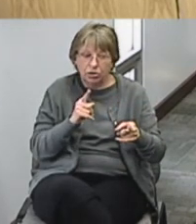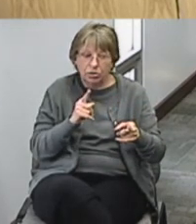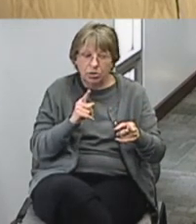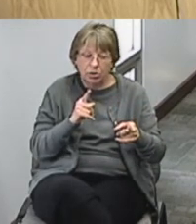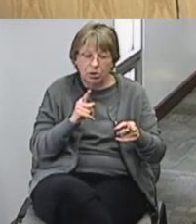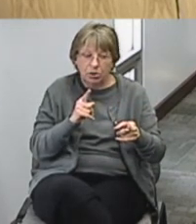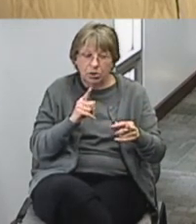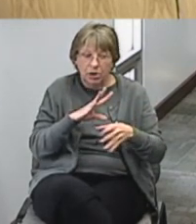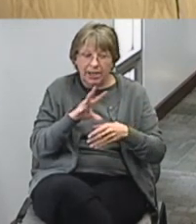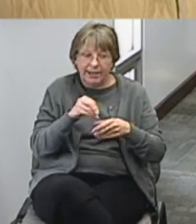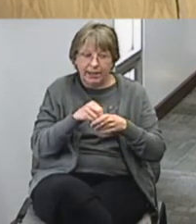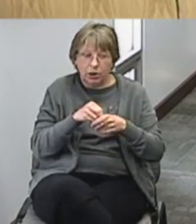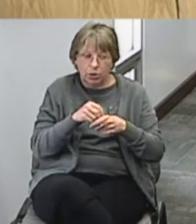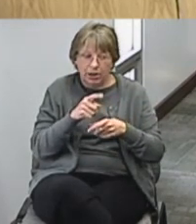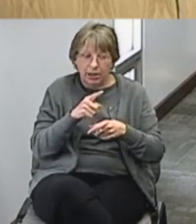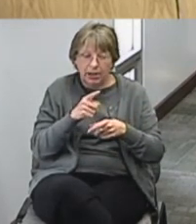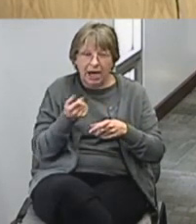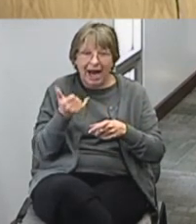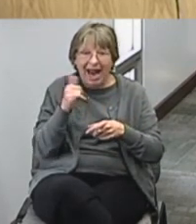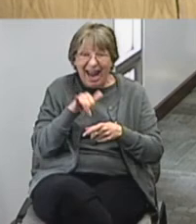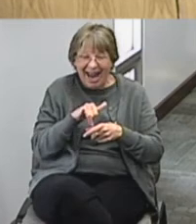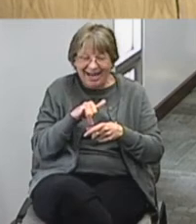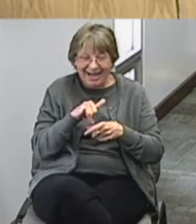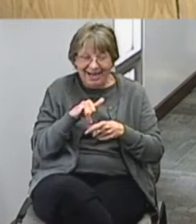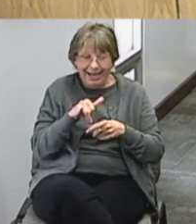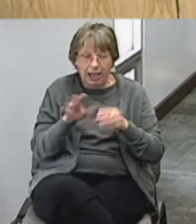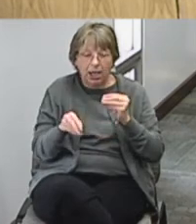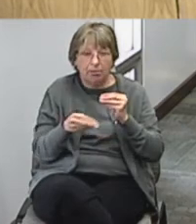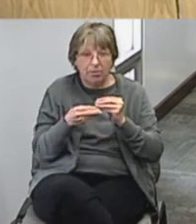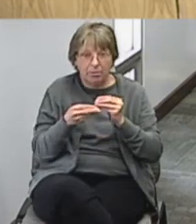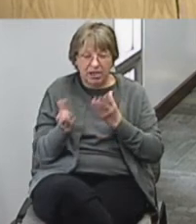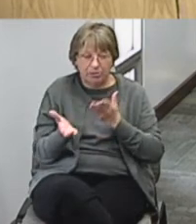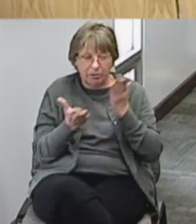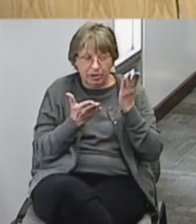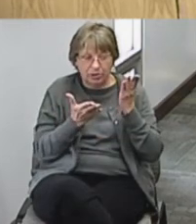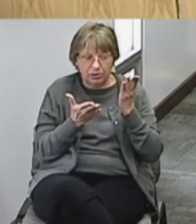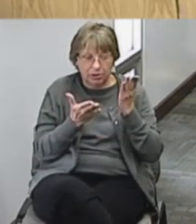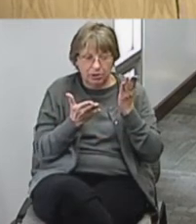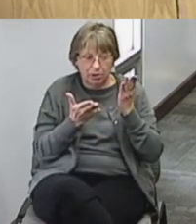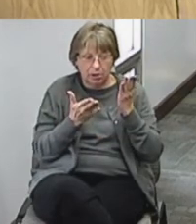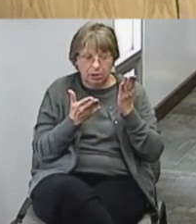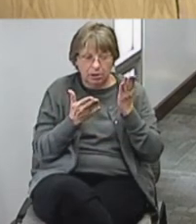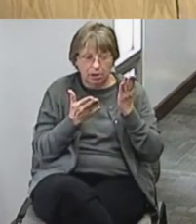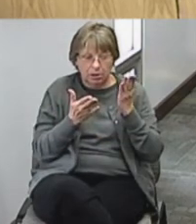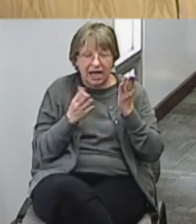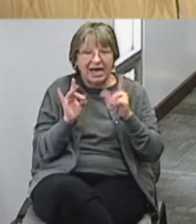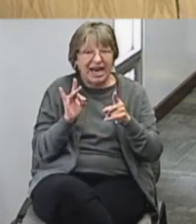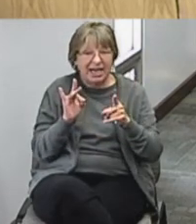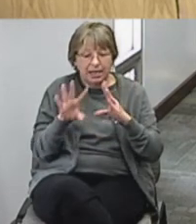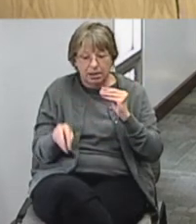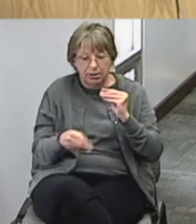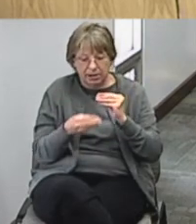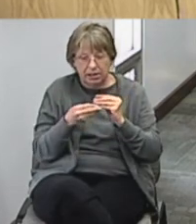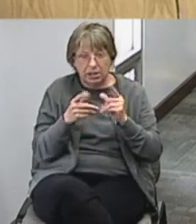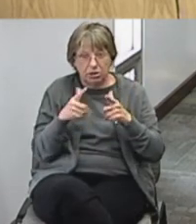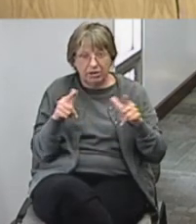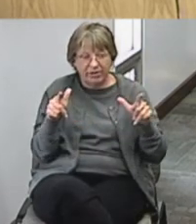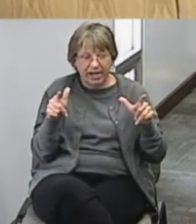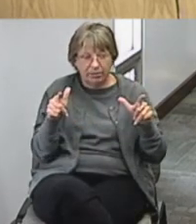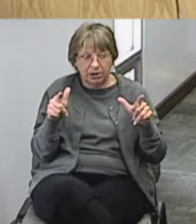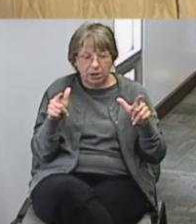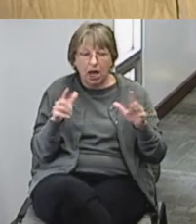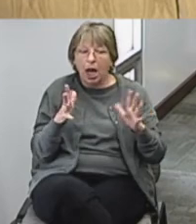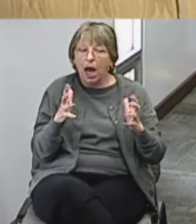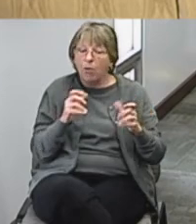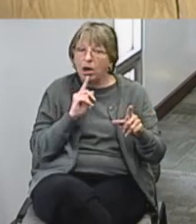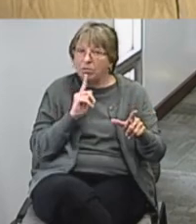It's including number 4. including any of the amendments that proposed. and there's here. also an addition of language in 8. Yeah. I just